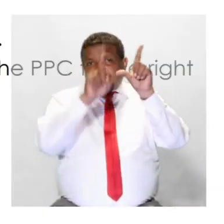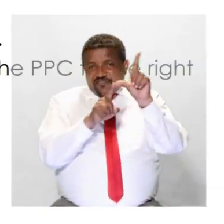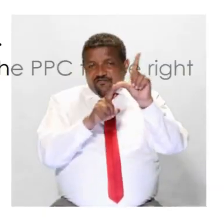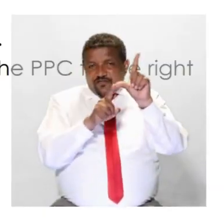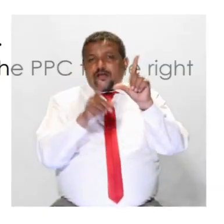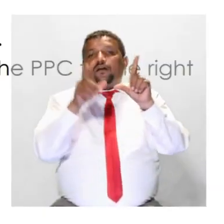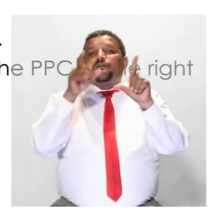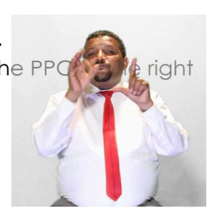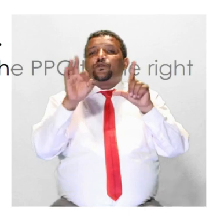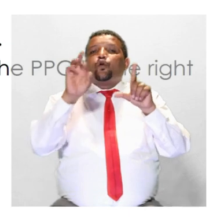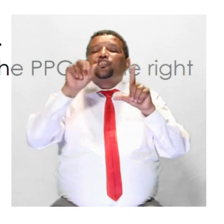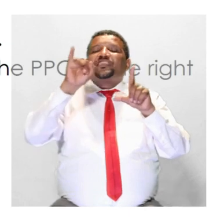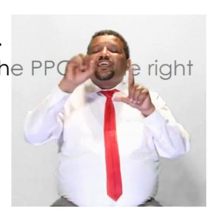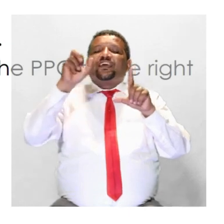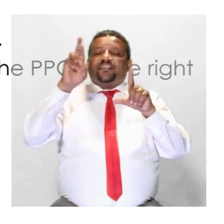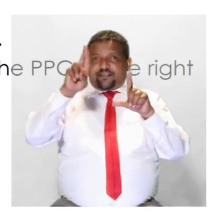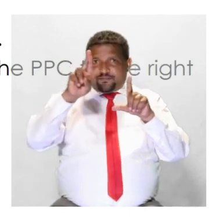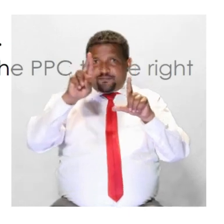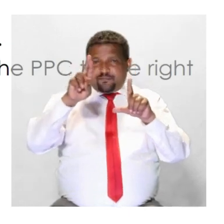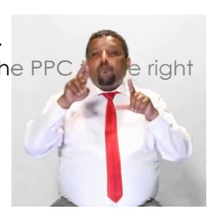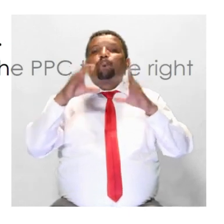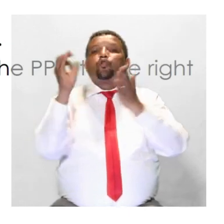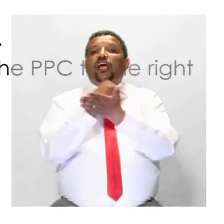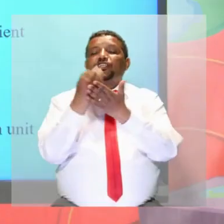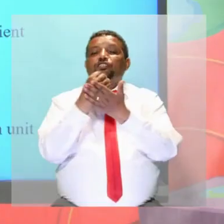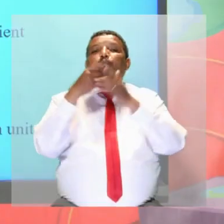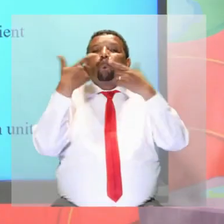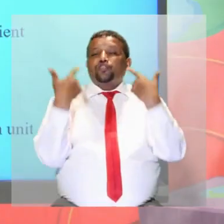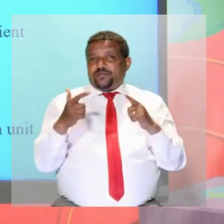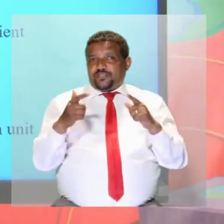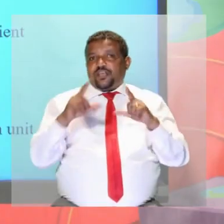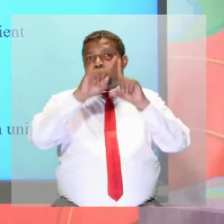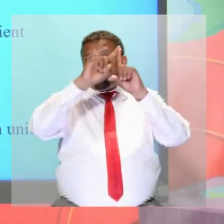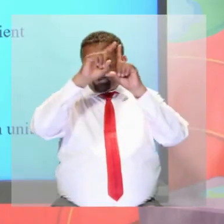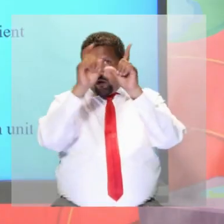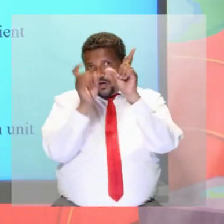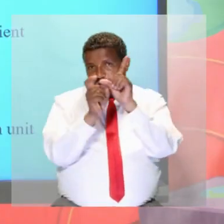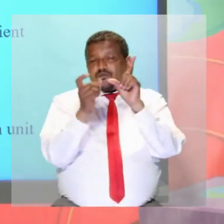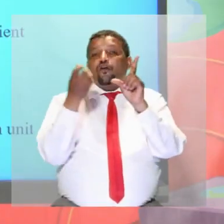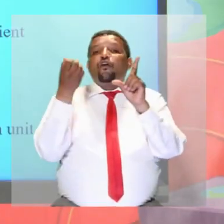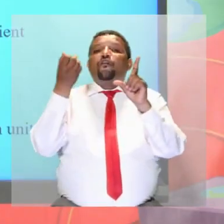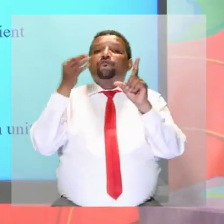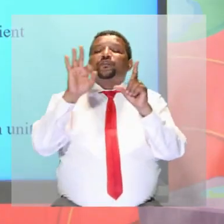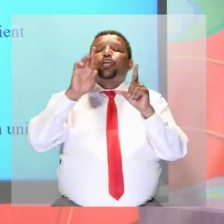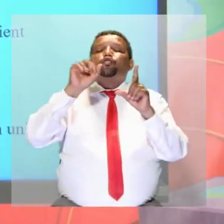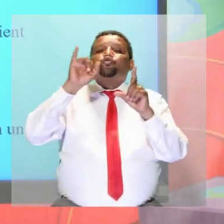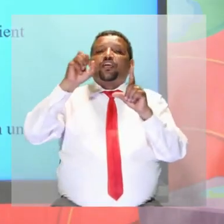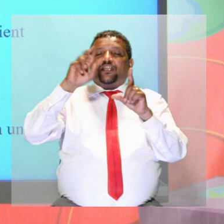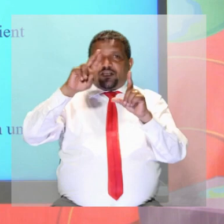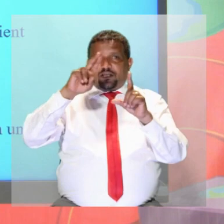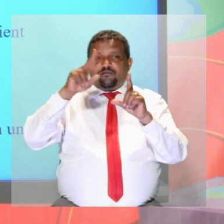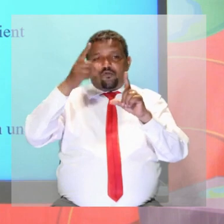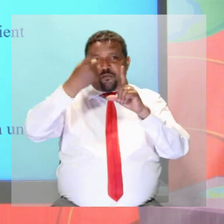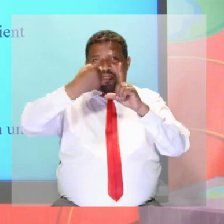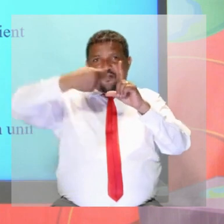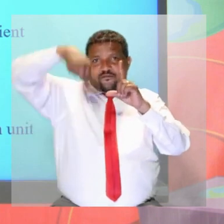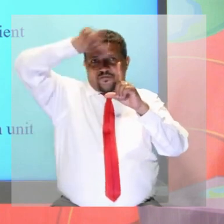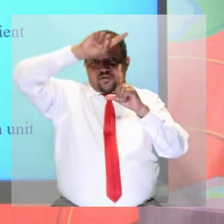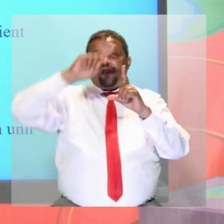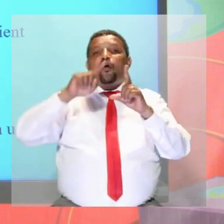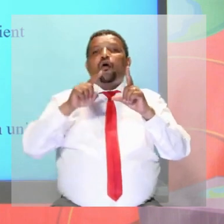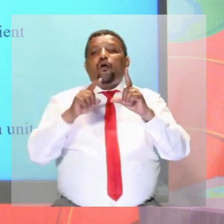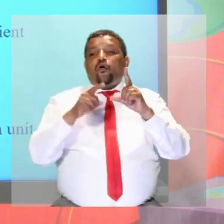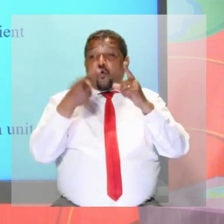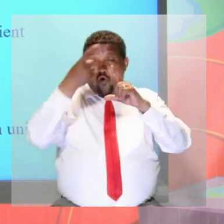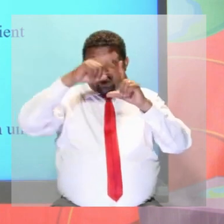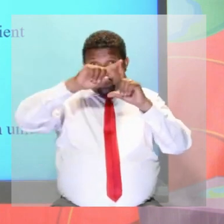The production possibility frontier or curve is concave to the origin. As we